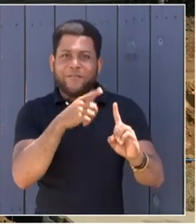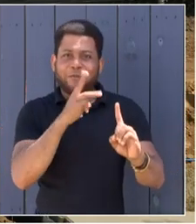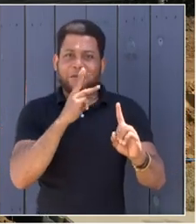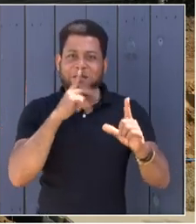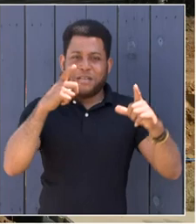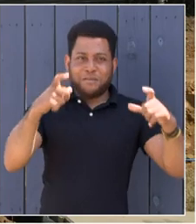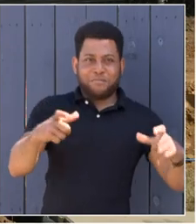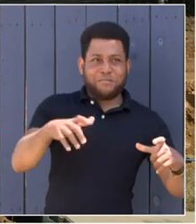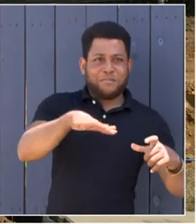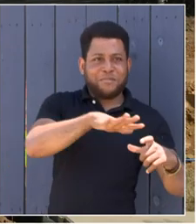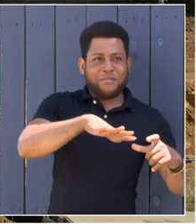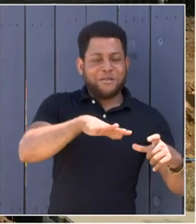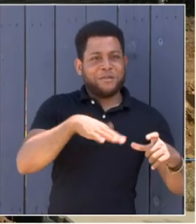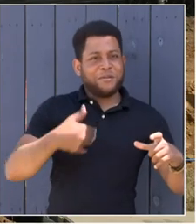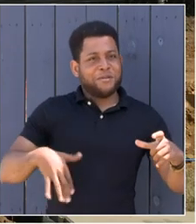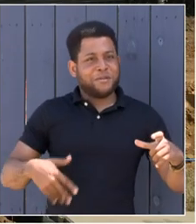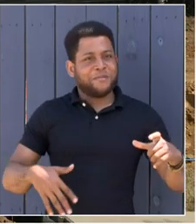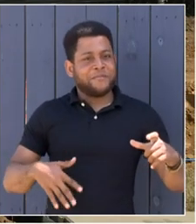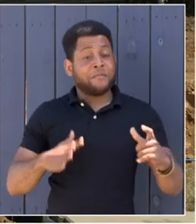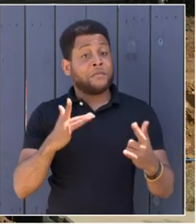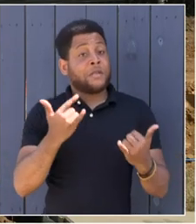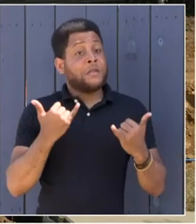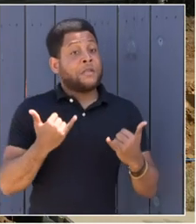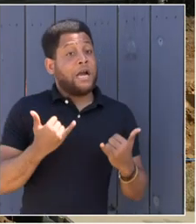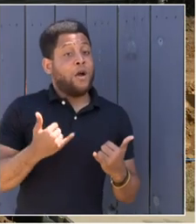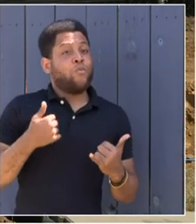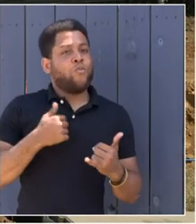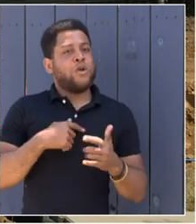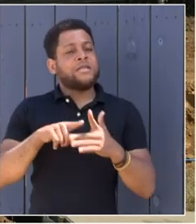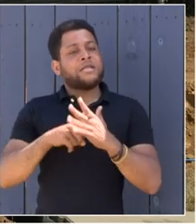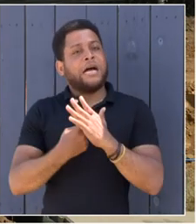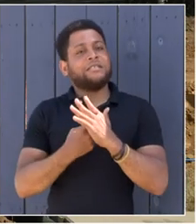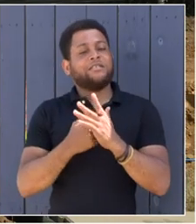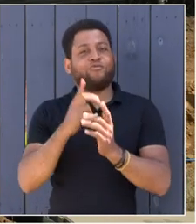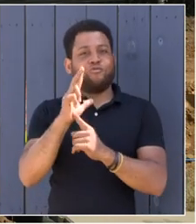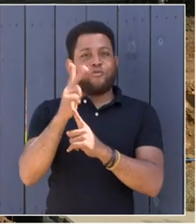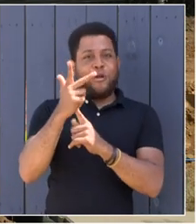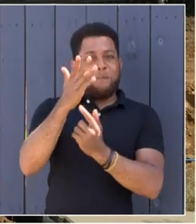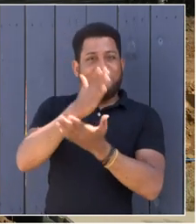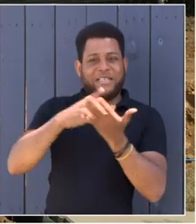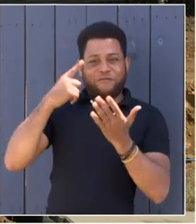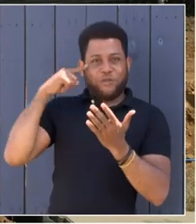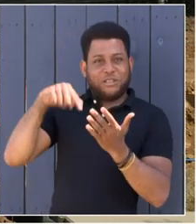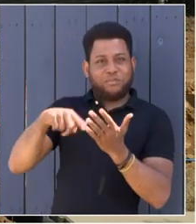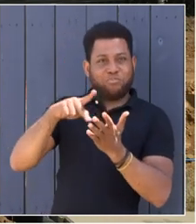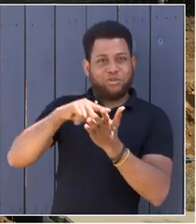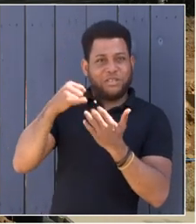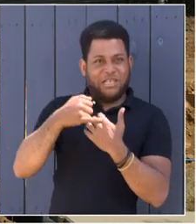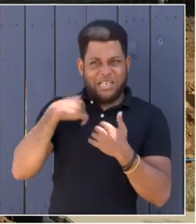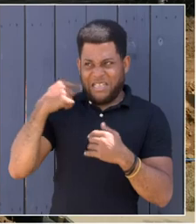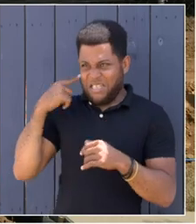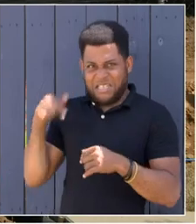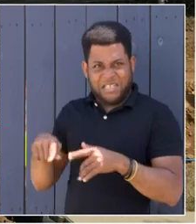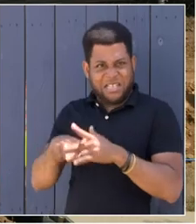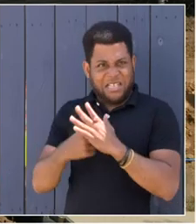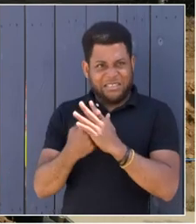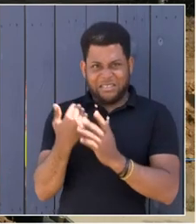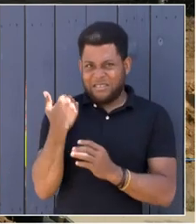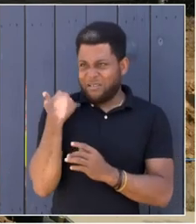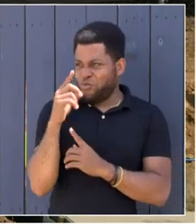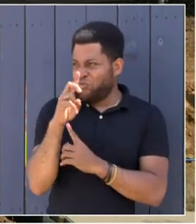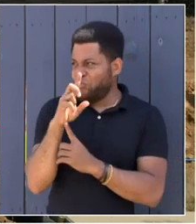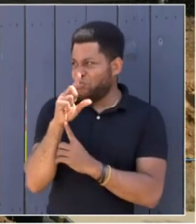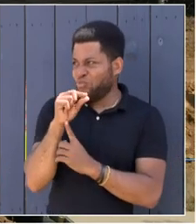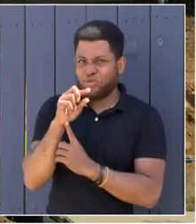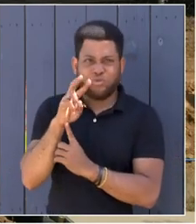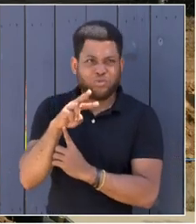the third phase of a project that was first awarded, I believe, back in 2002, Mayor. I needn't regale you all with